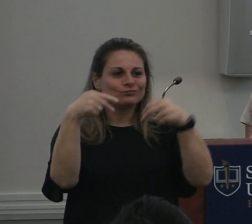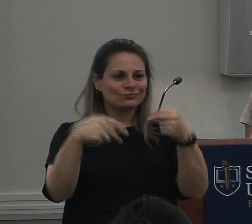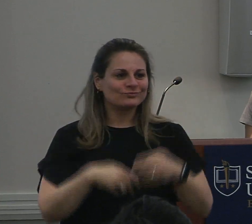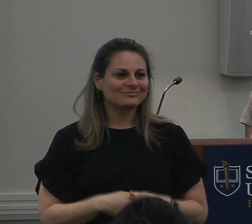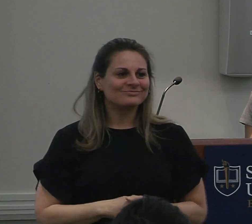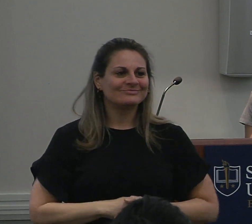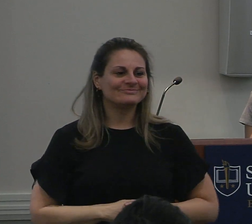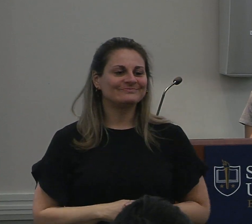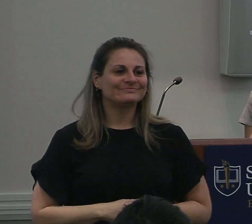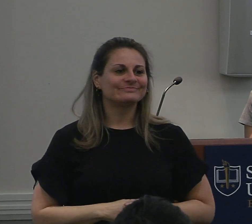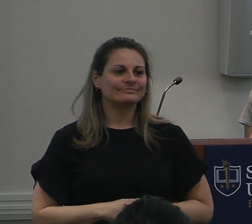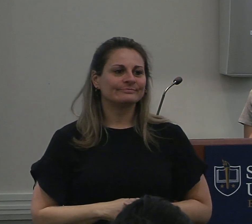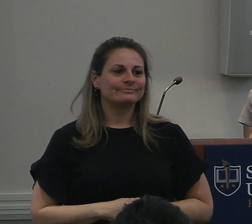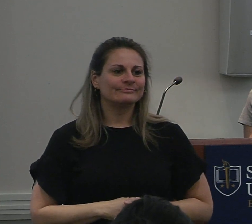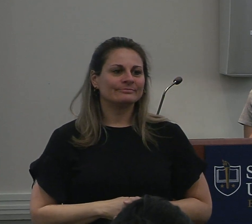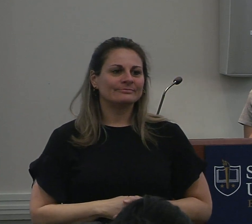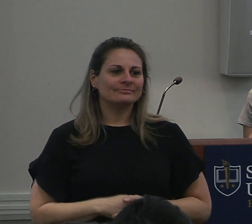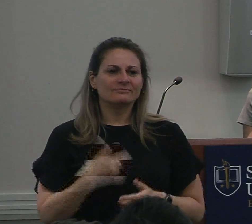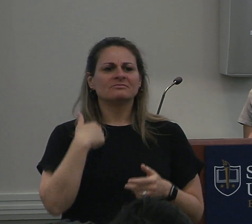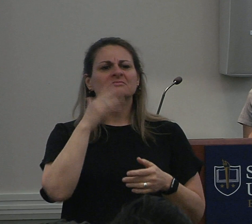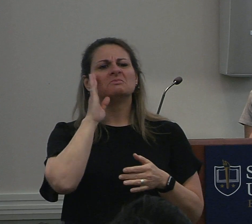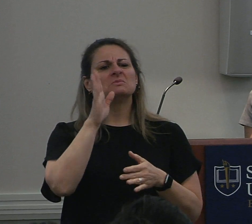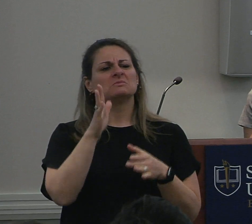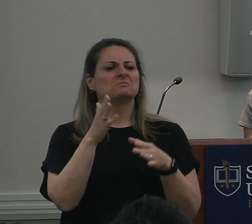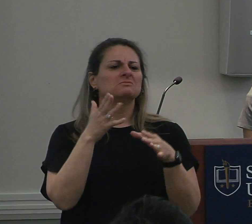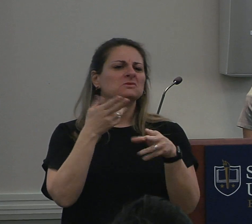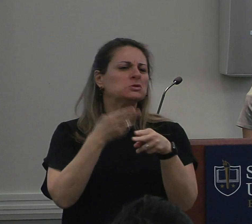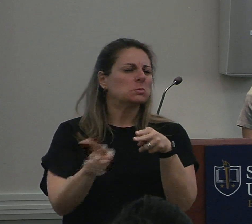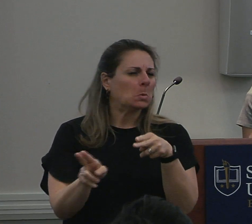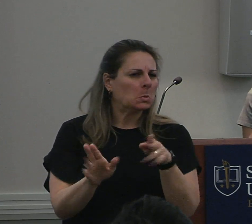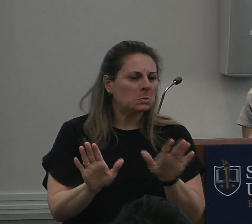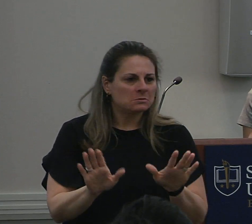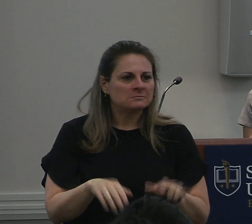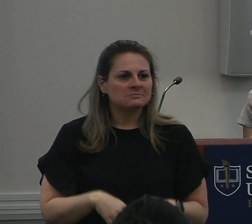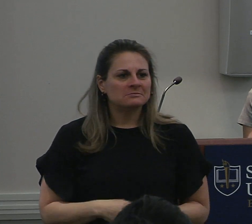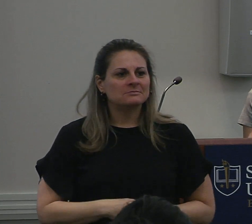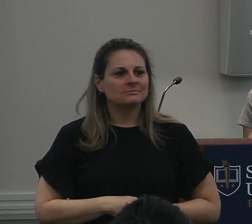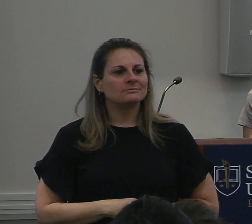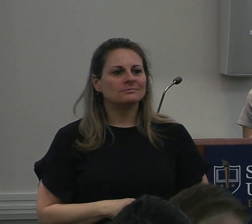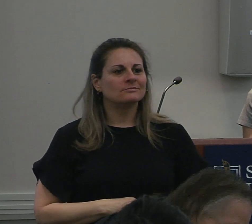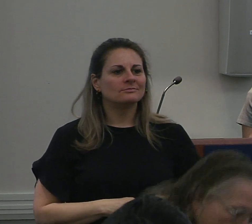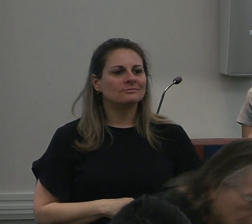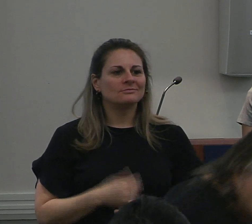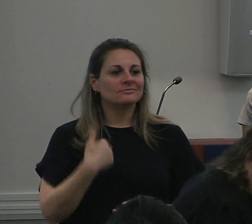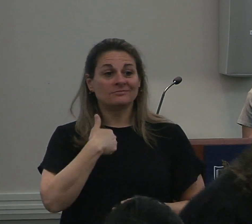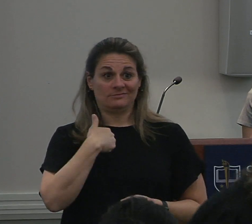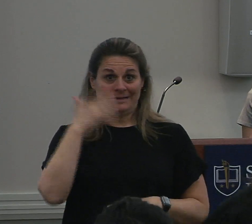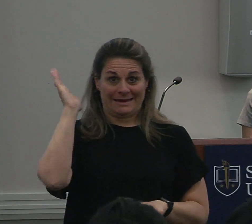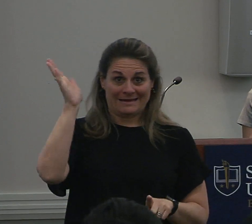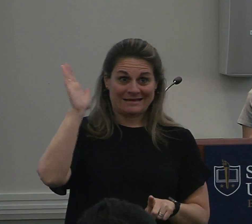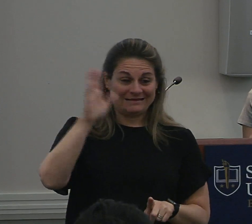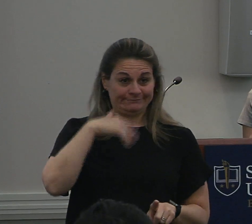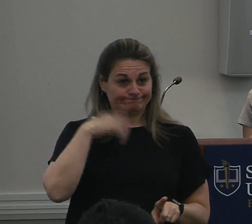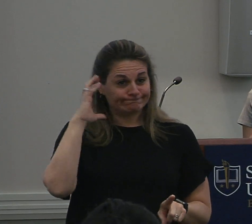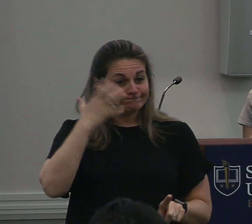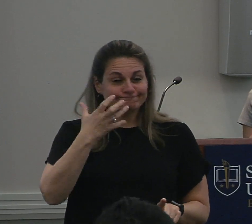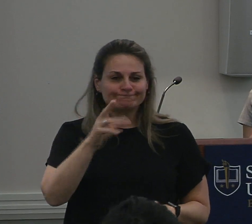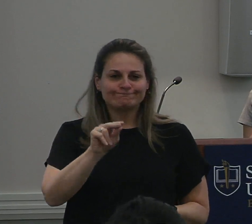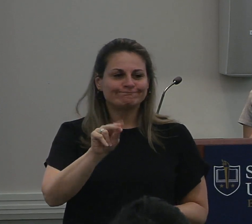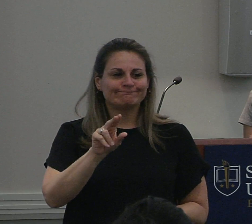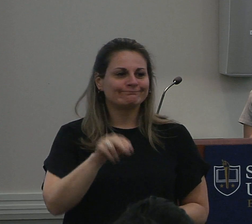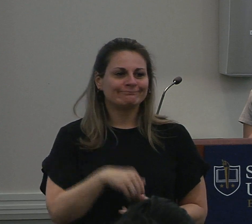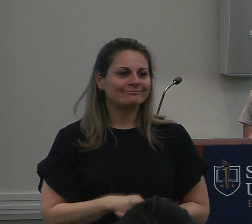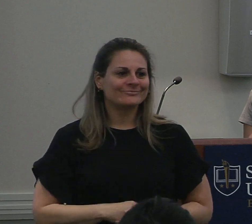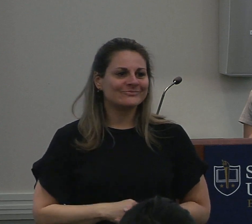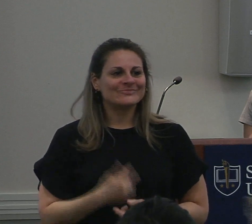going to try to keep my remarks short. I actually really don't like giving speeches. I much prefer to listen and hear what is on everyone's minds,